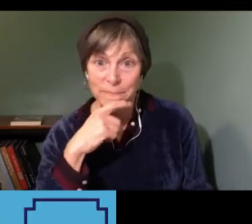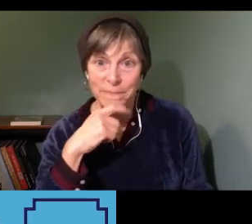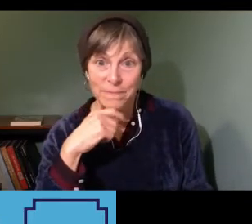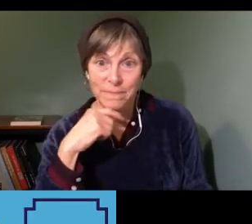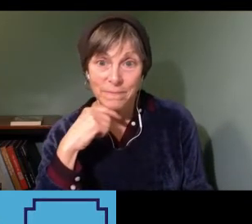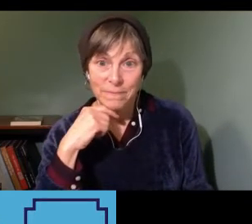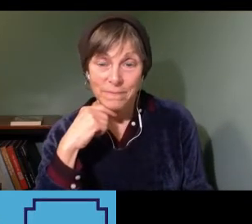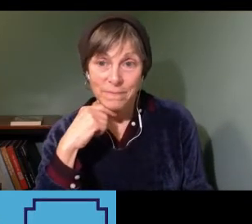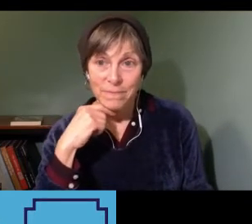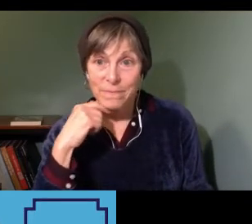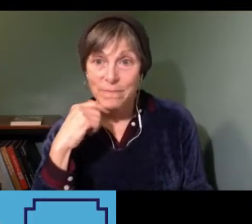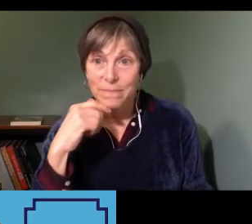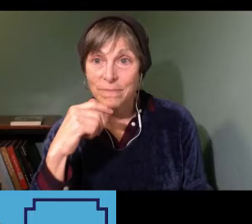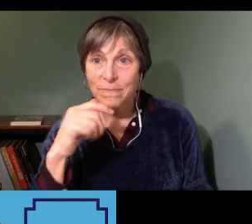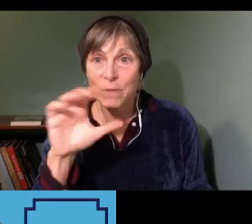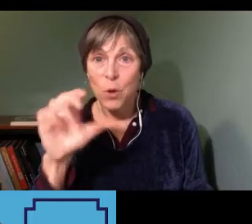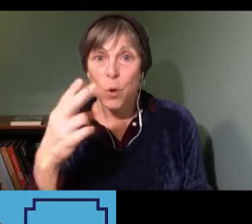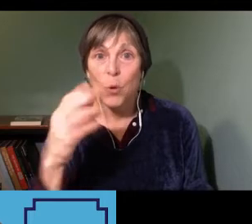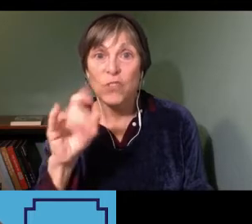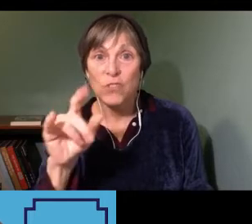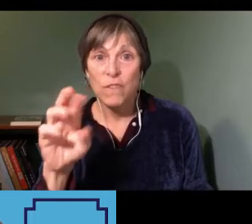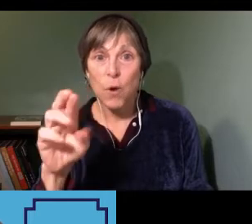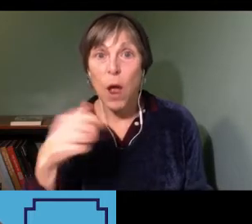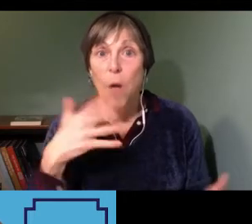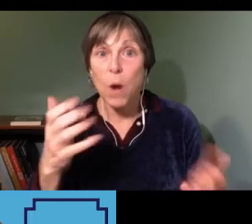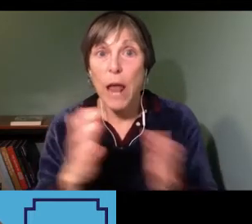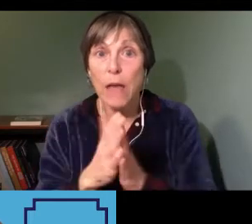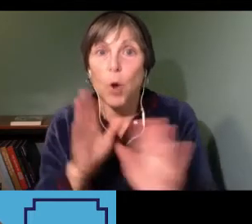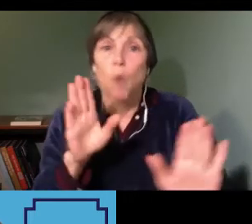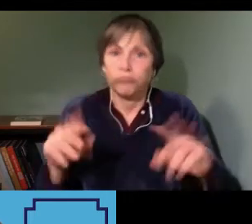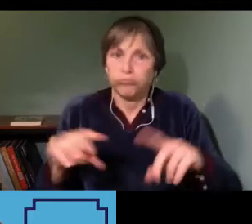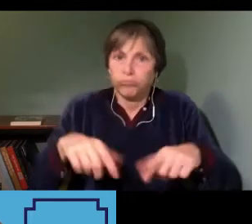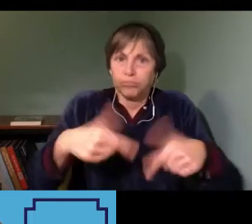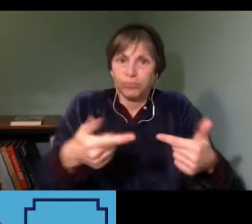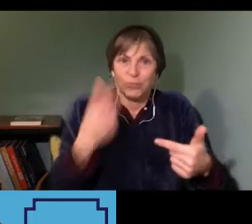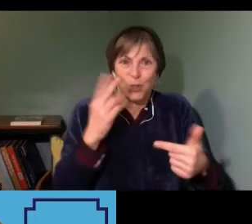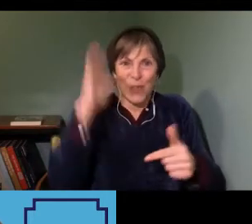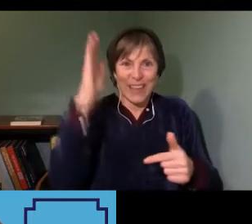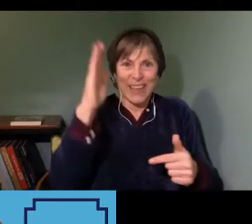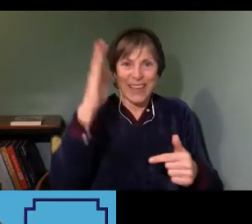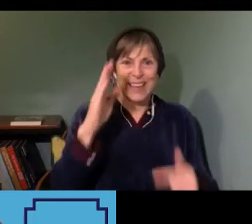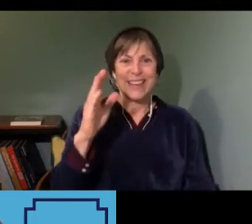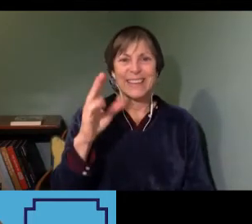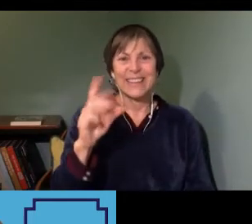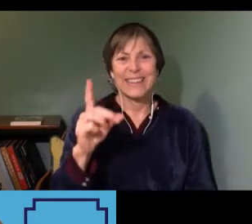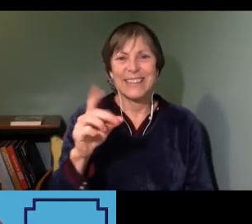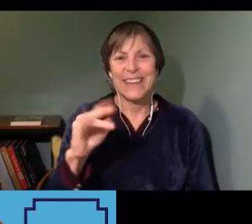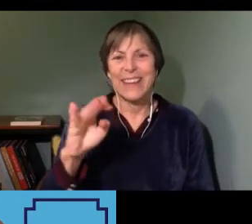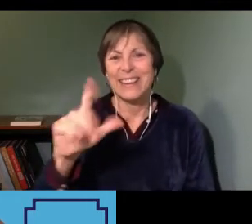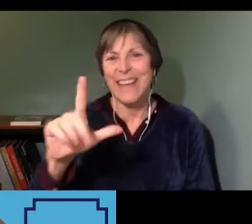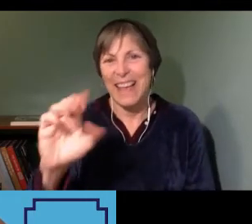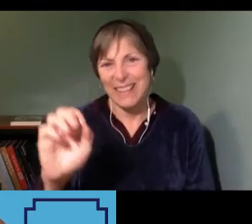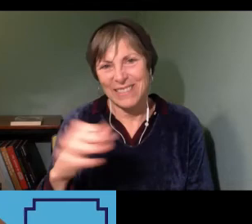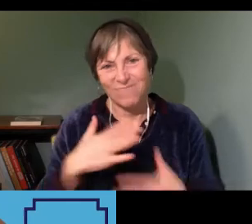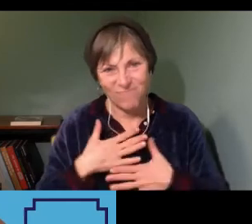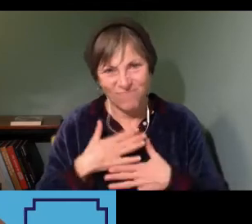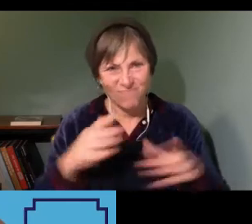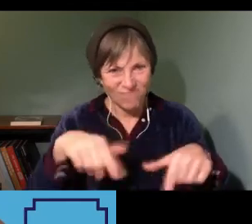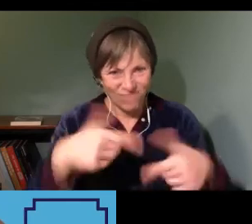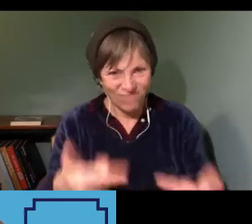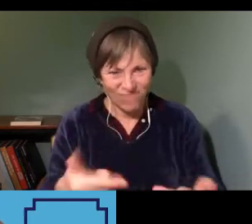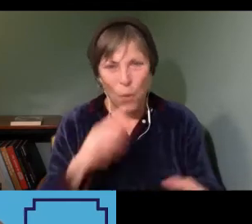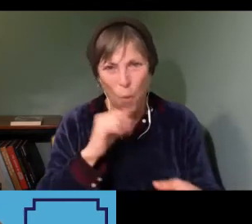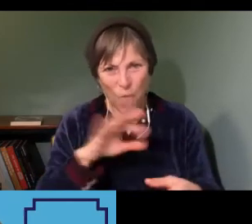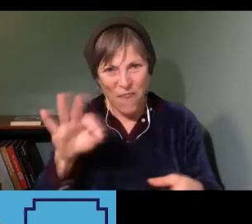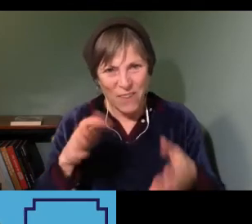uh i'd love to ask oh go ahead danielle sorry i see your hand up the old-fashioned way yeah the old